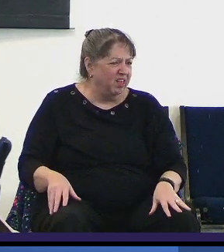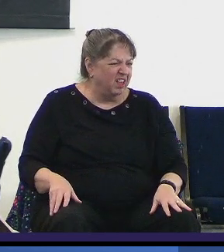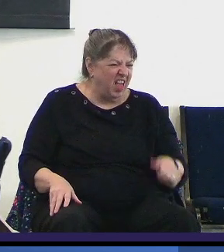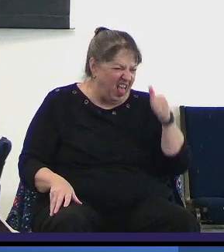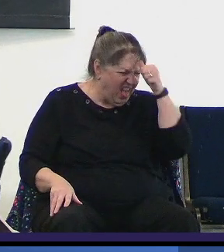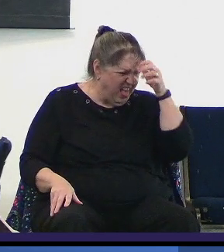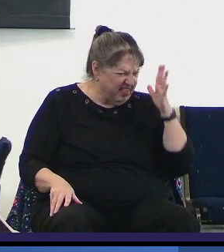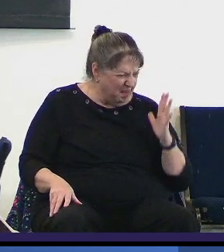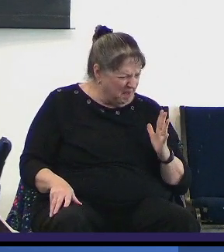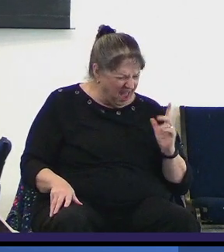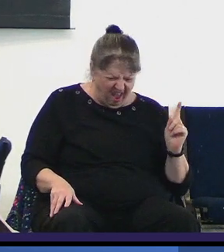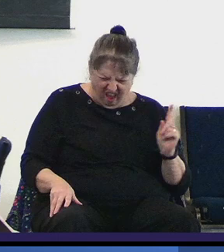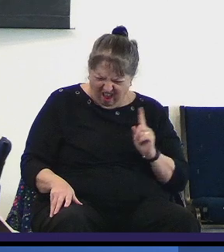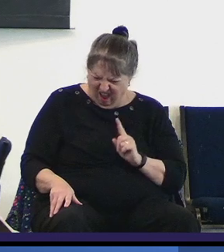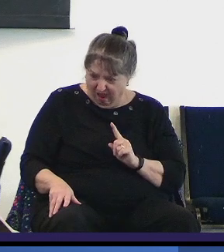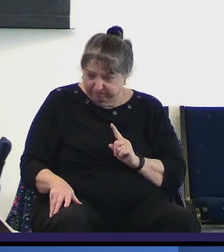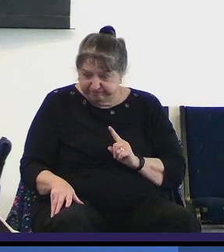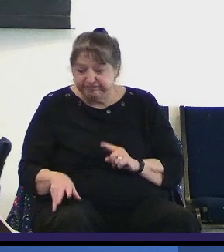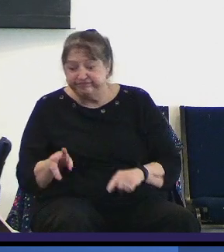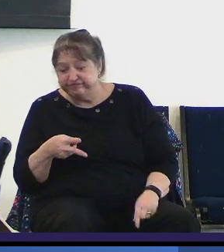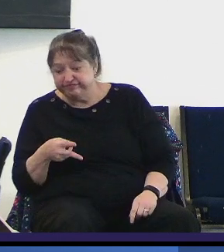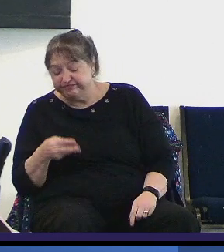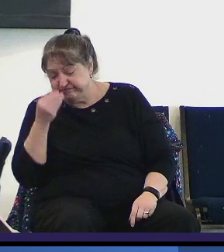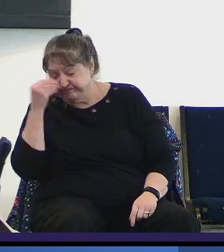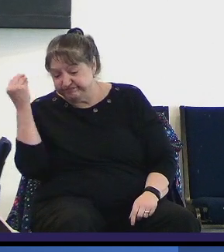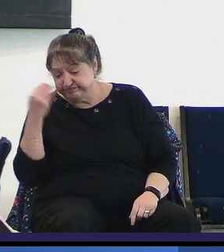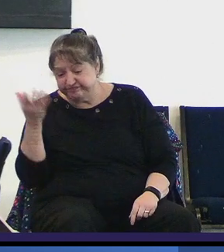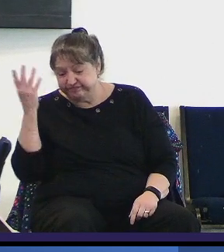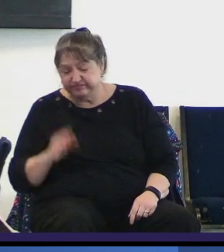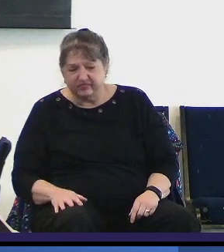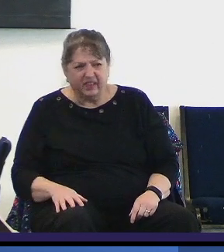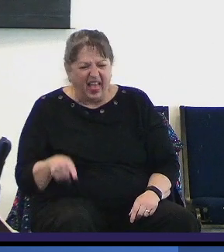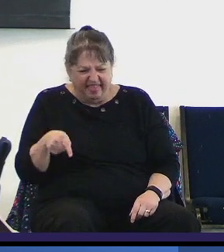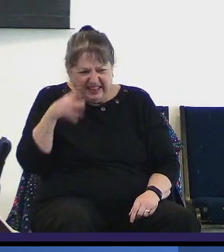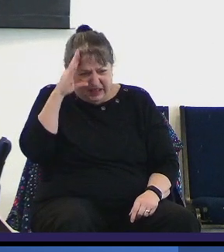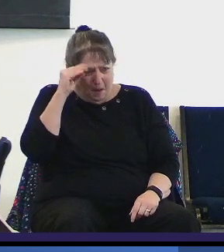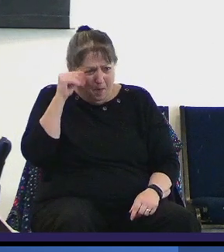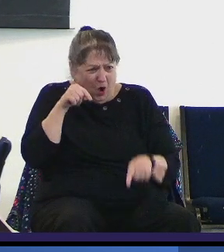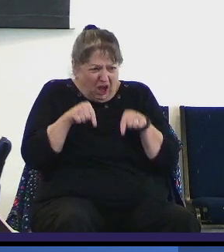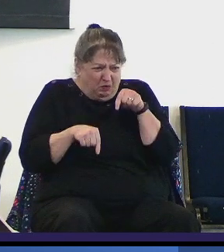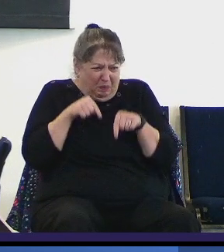man saw what had happened, but as the crippled boy,